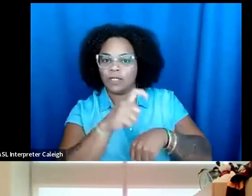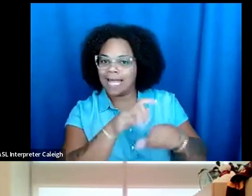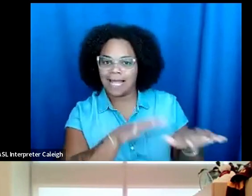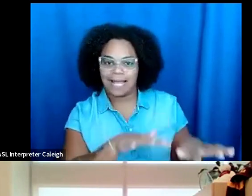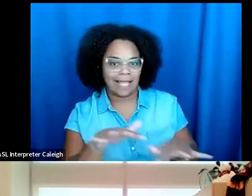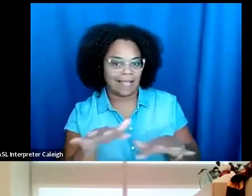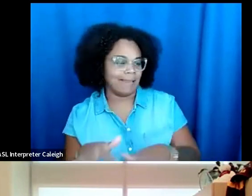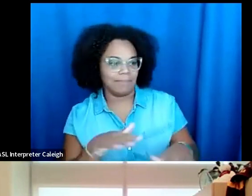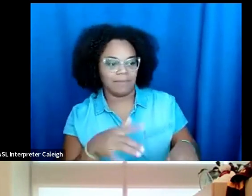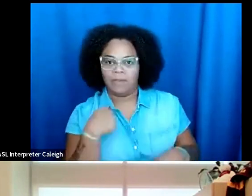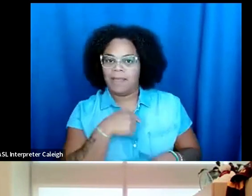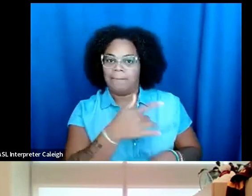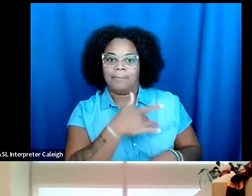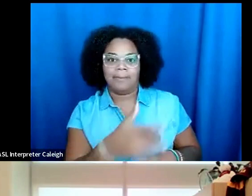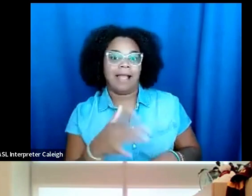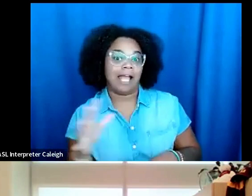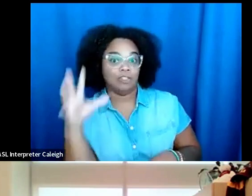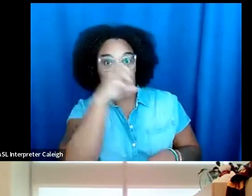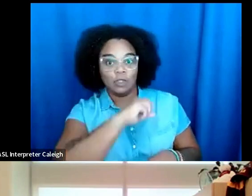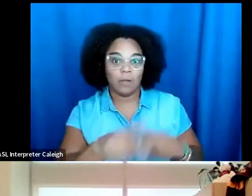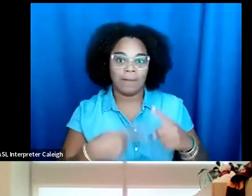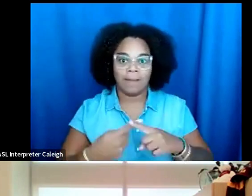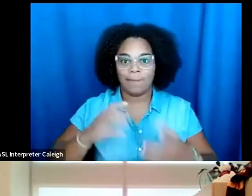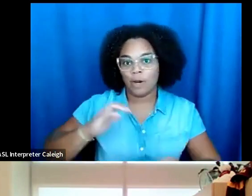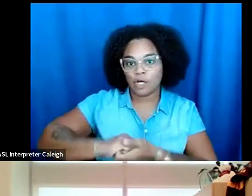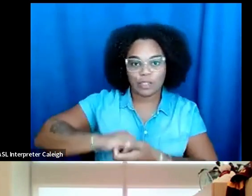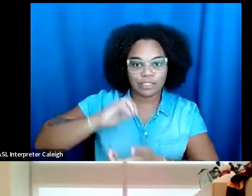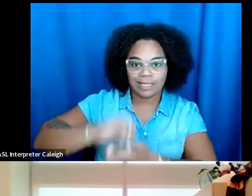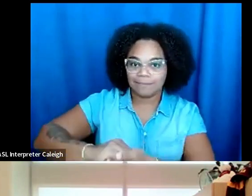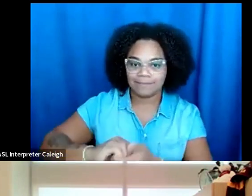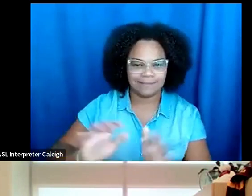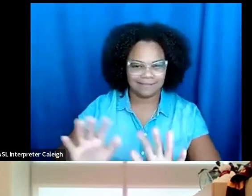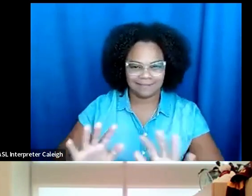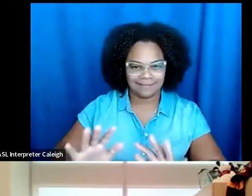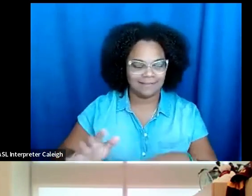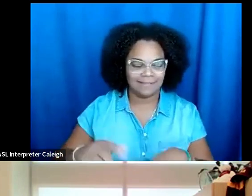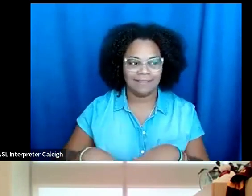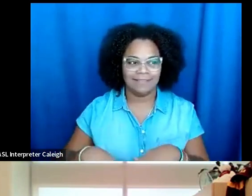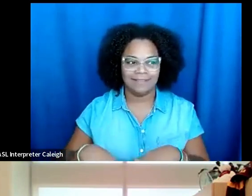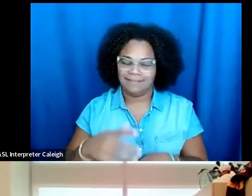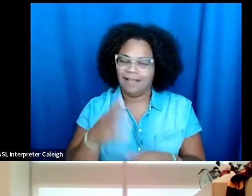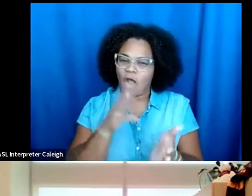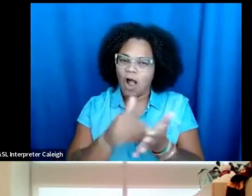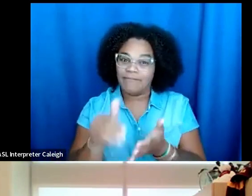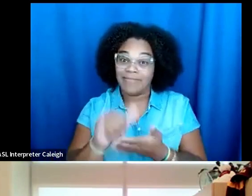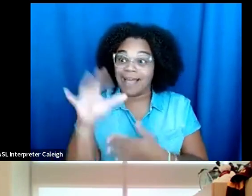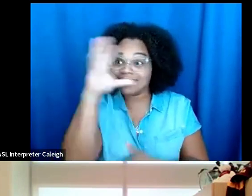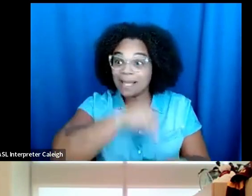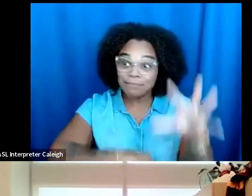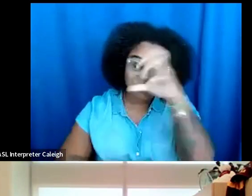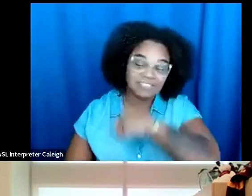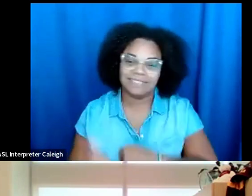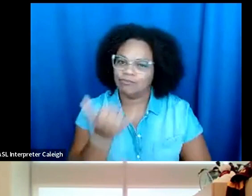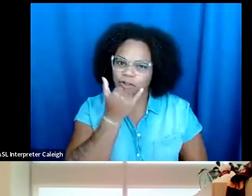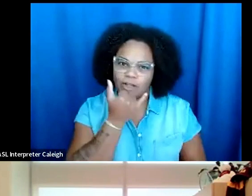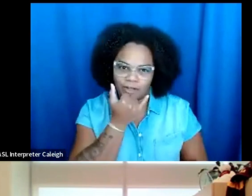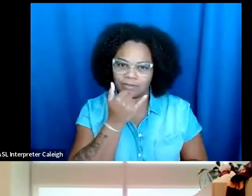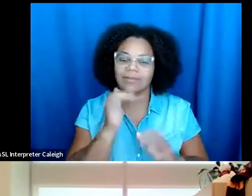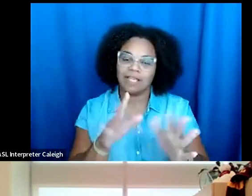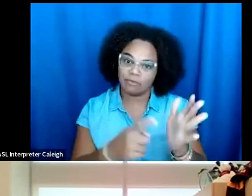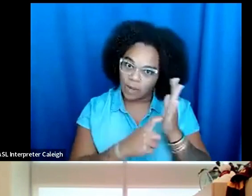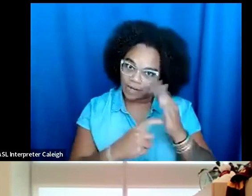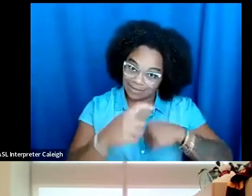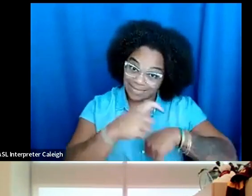about partnerships being created are often wrong. It does take time, it takes space, and it